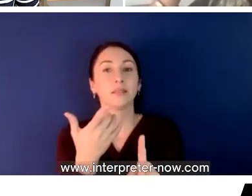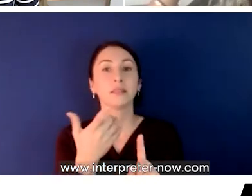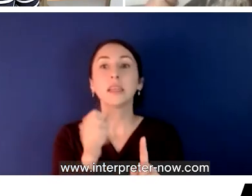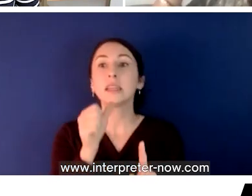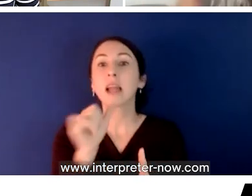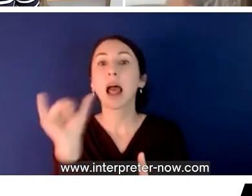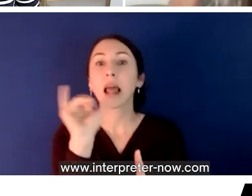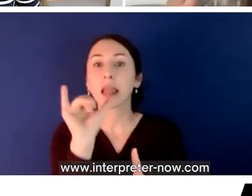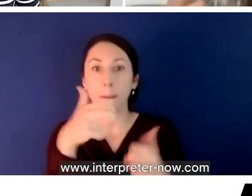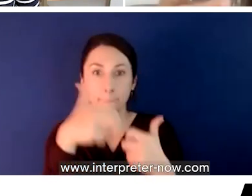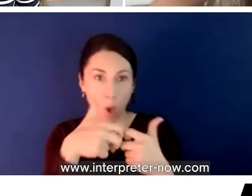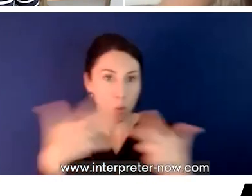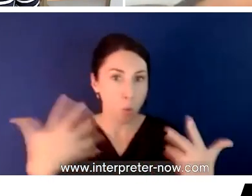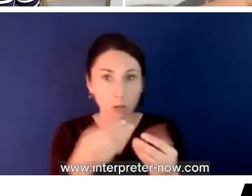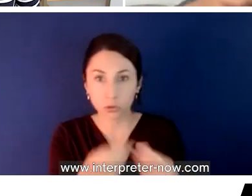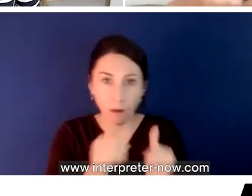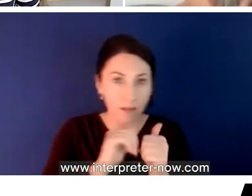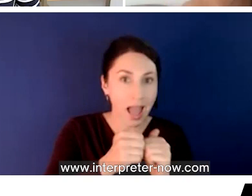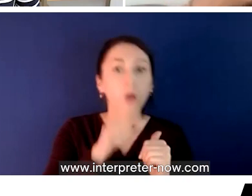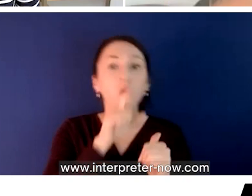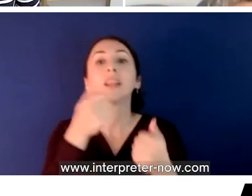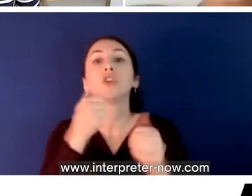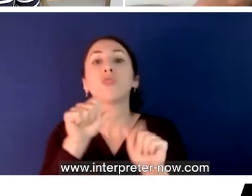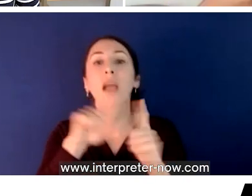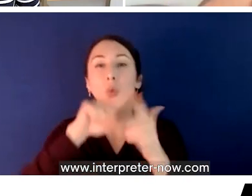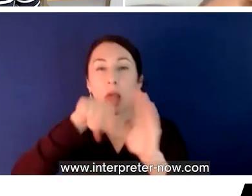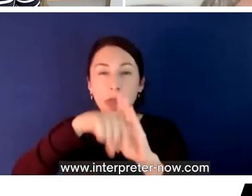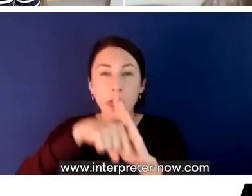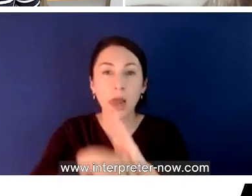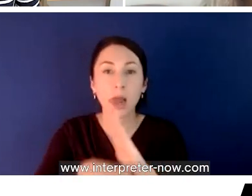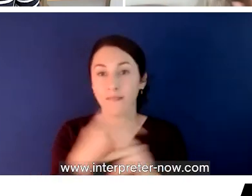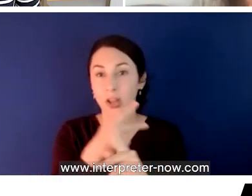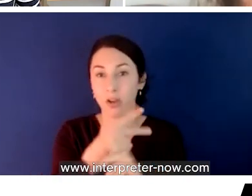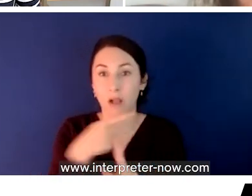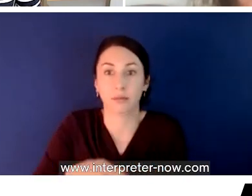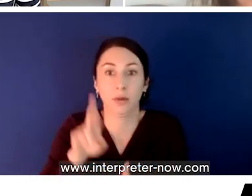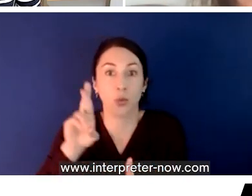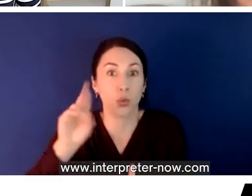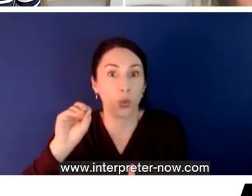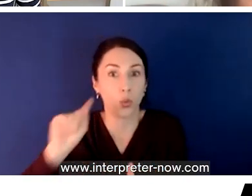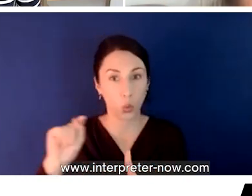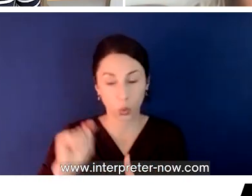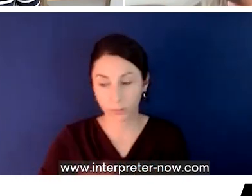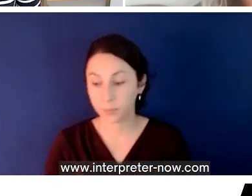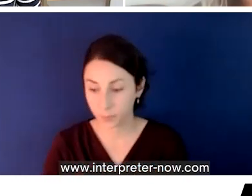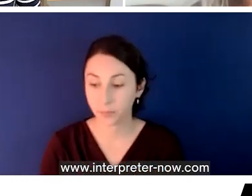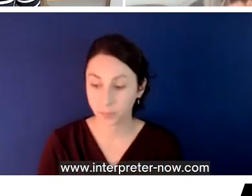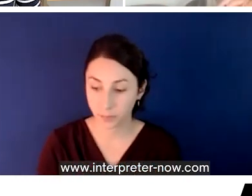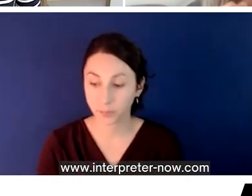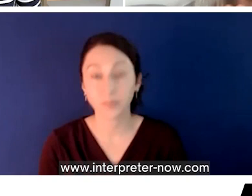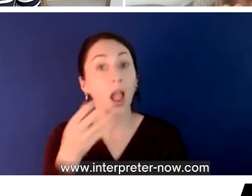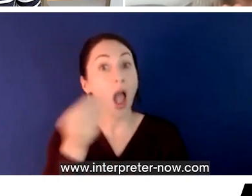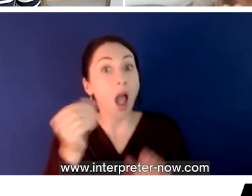necessarily directly at the problem. It's really trying to get to the roots of it. And I think that that's the core part of